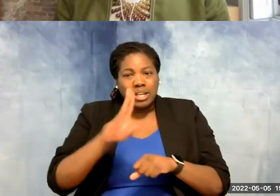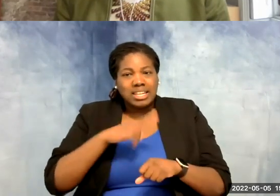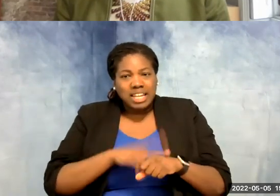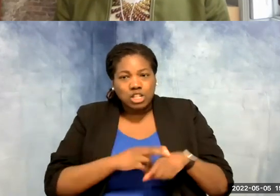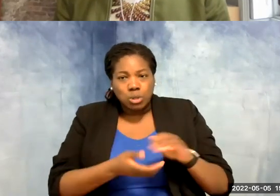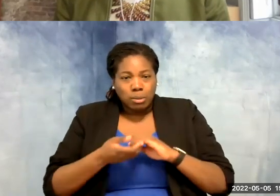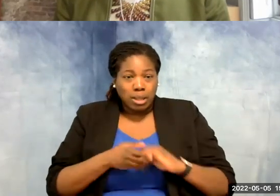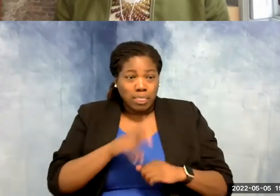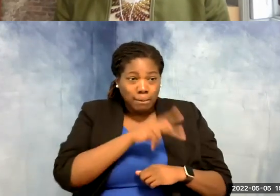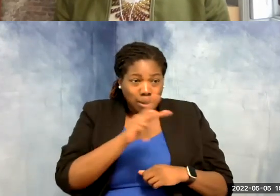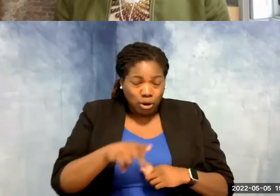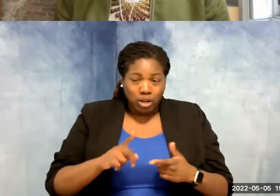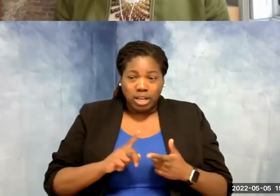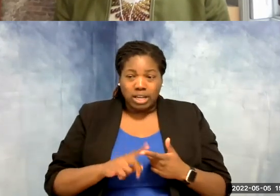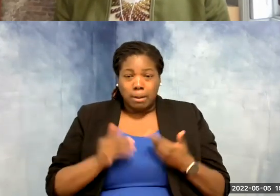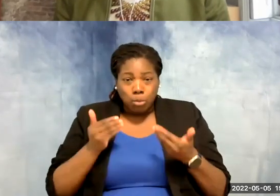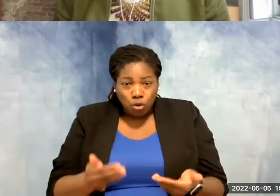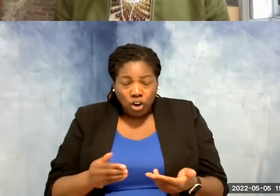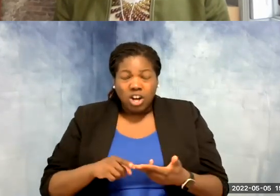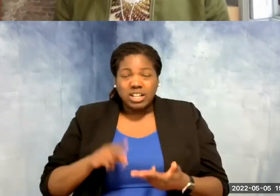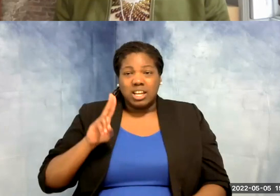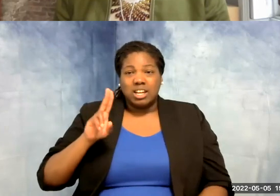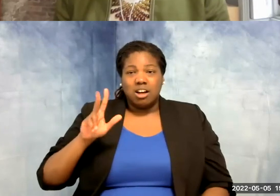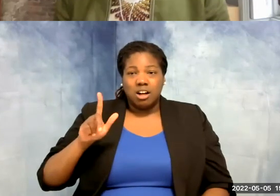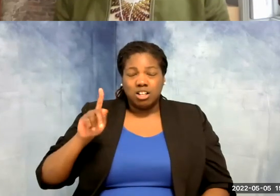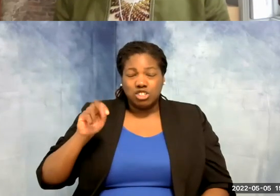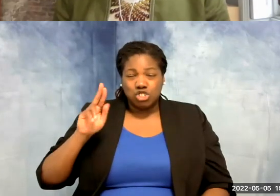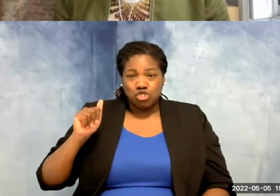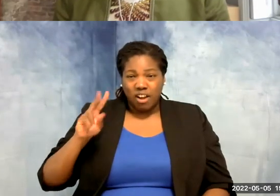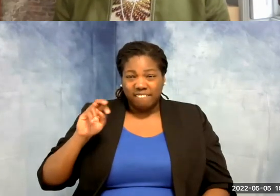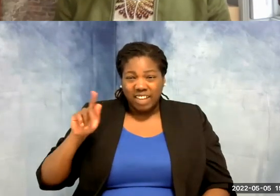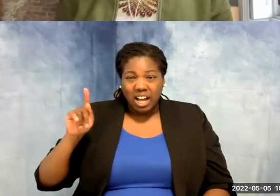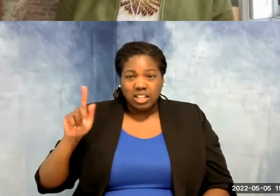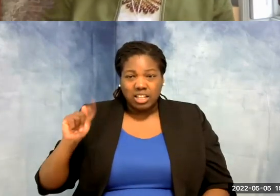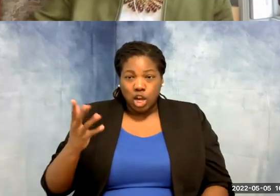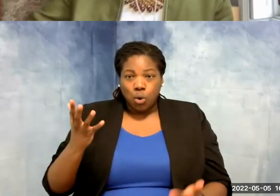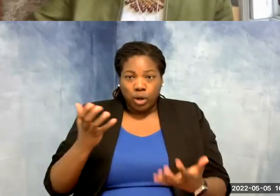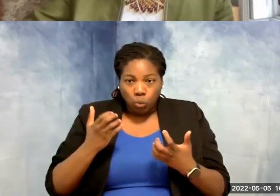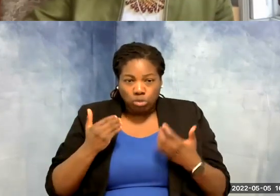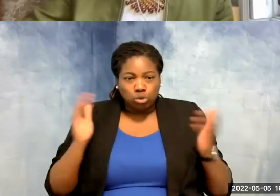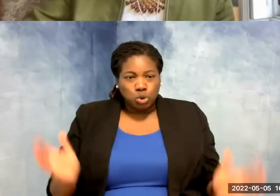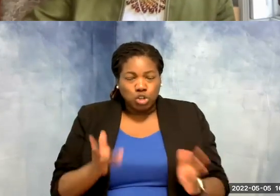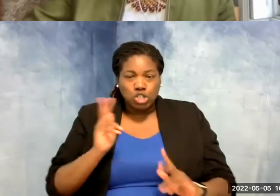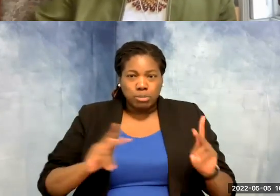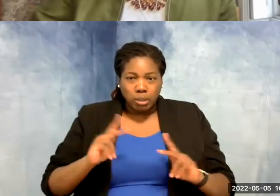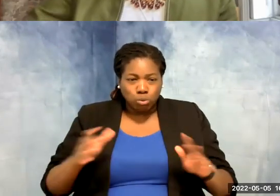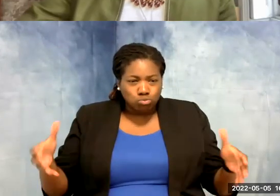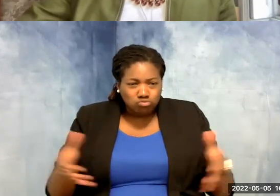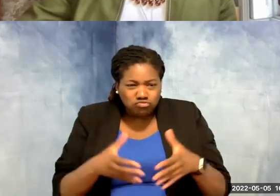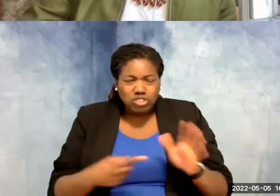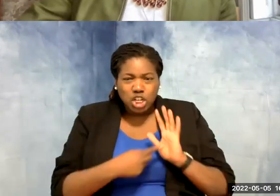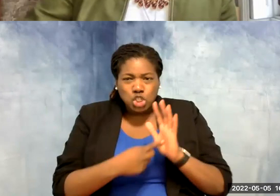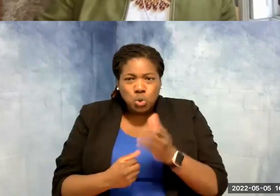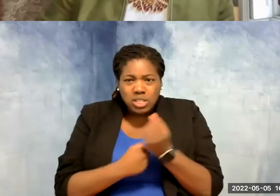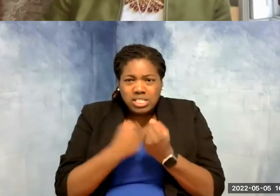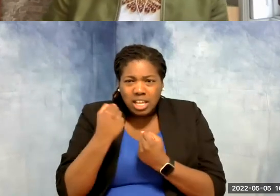like Planned Parenthood and Move On and Ultraviolet. And we're looking to mobilize folks again to gather and show that solidarity coming